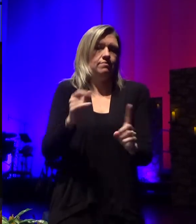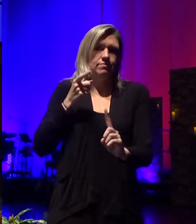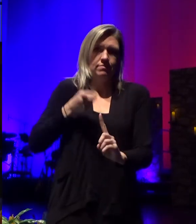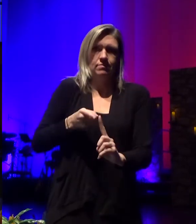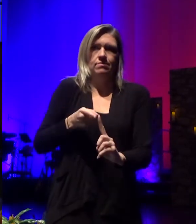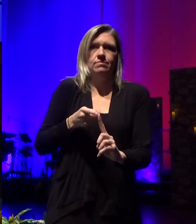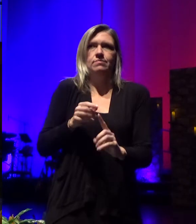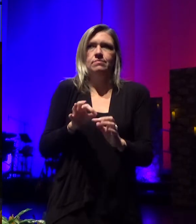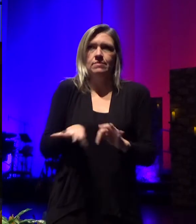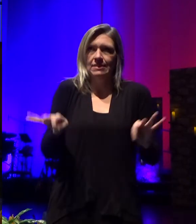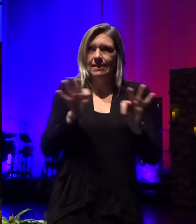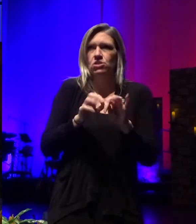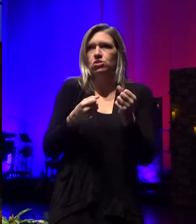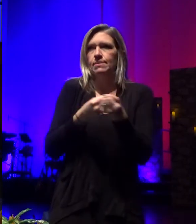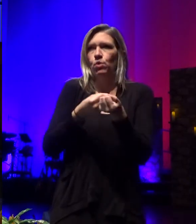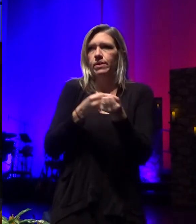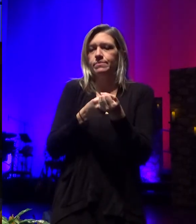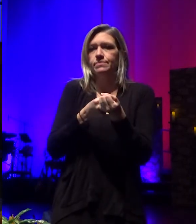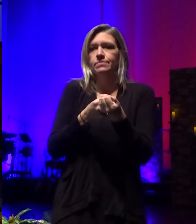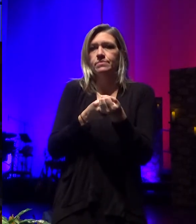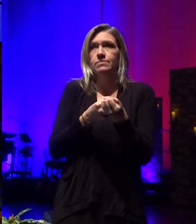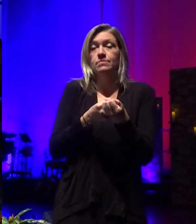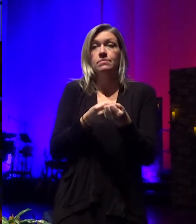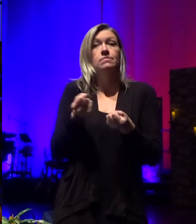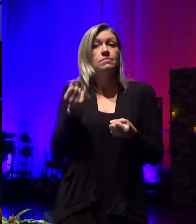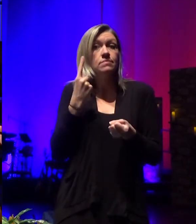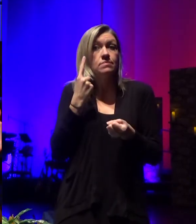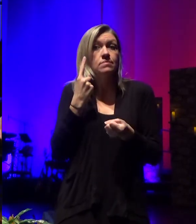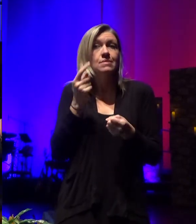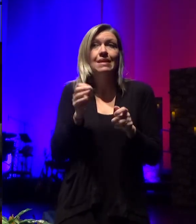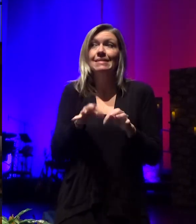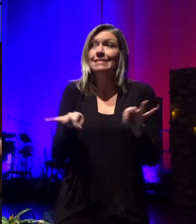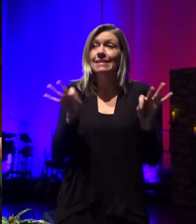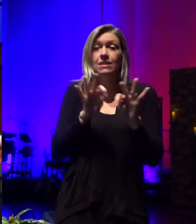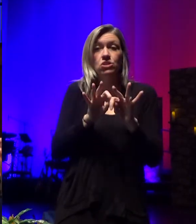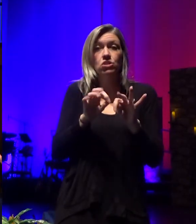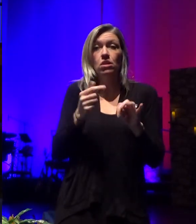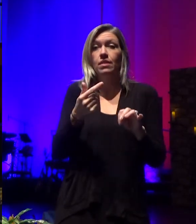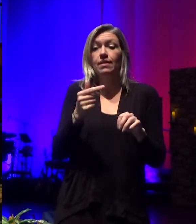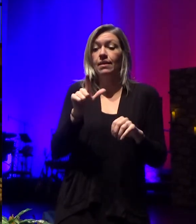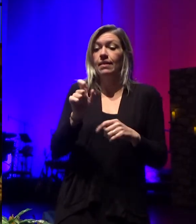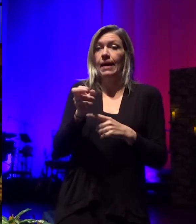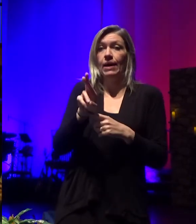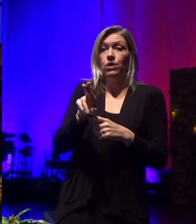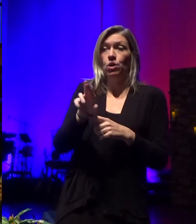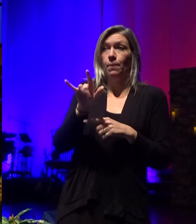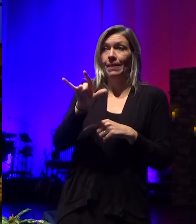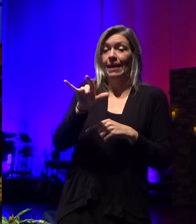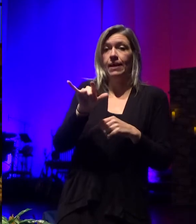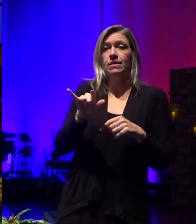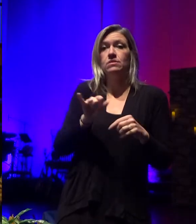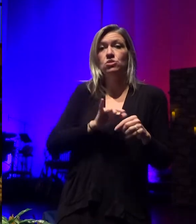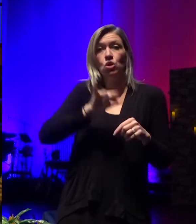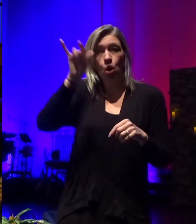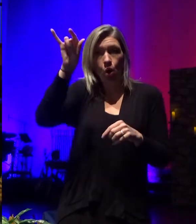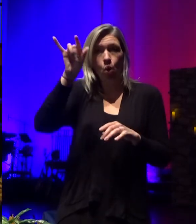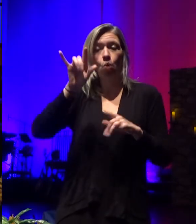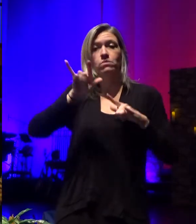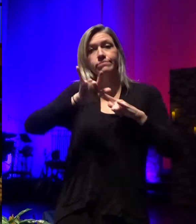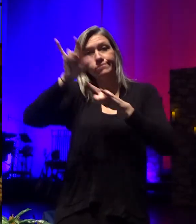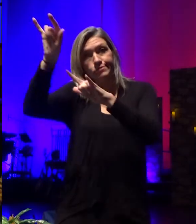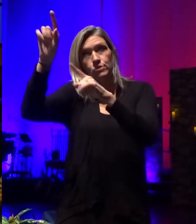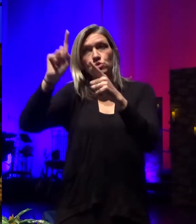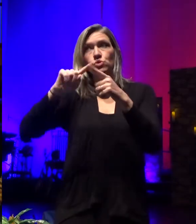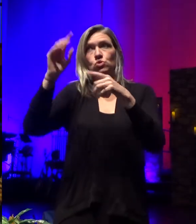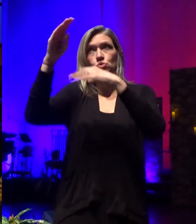support. Now, it's essential that the glider plane be towed to altitude by